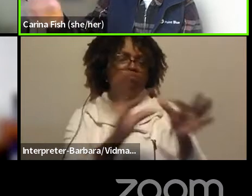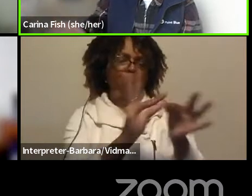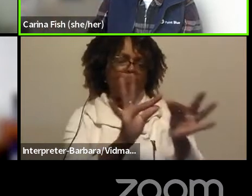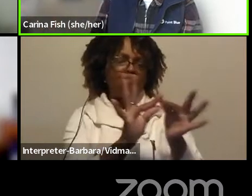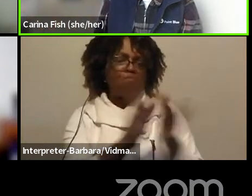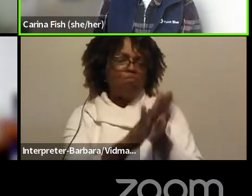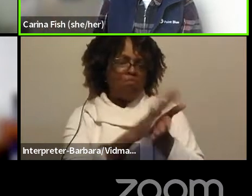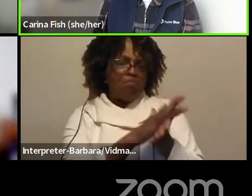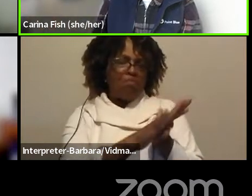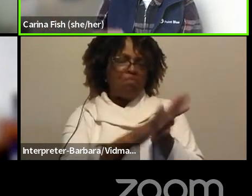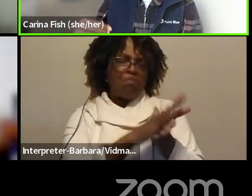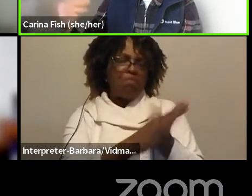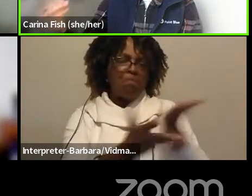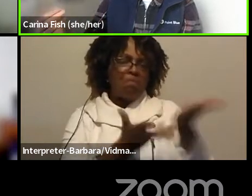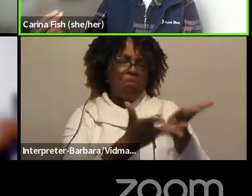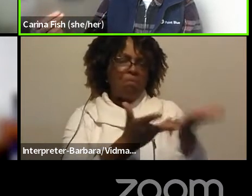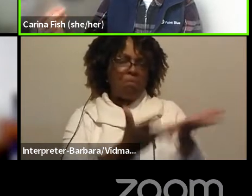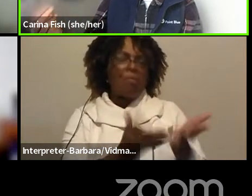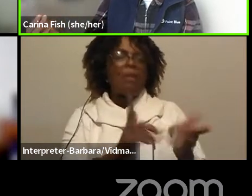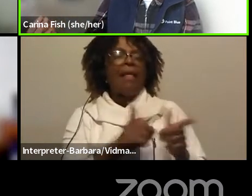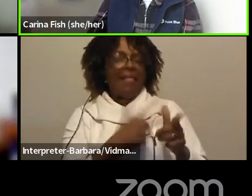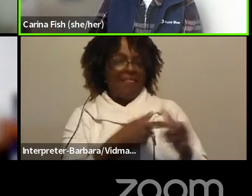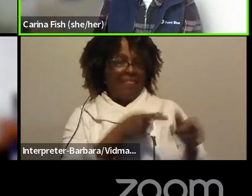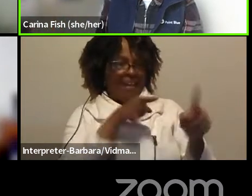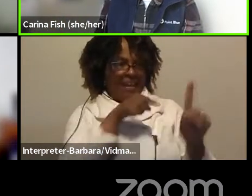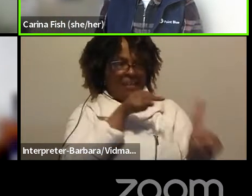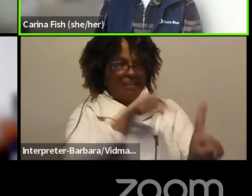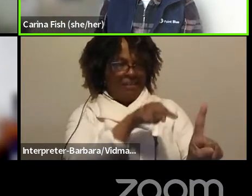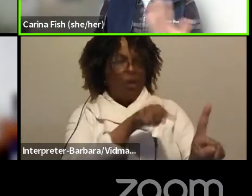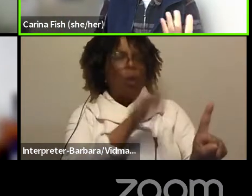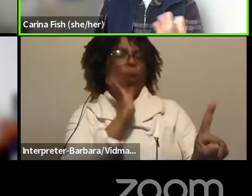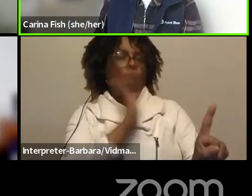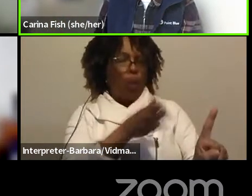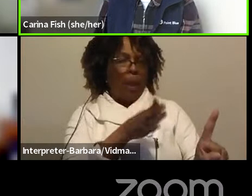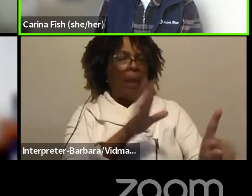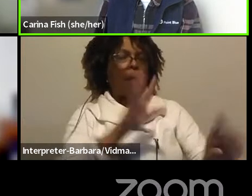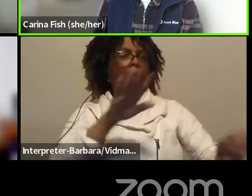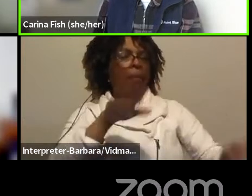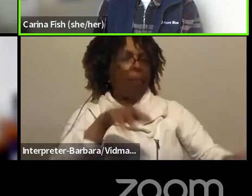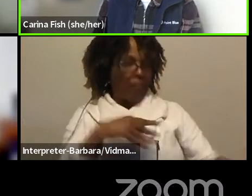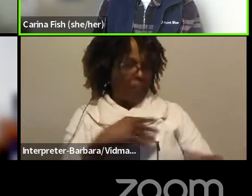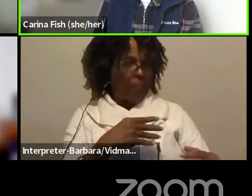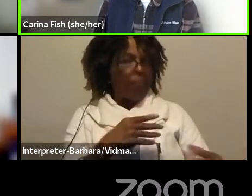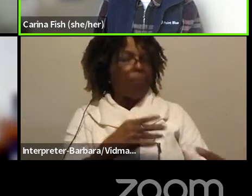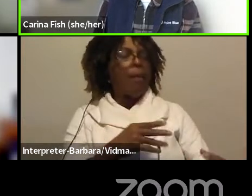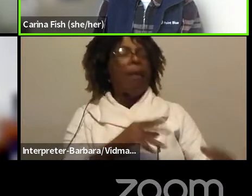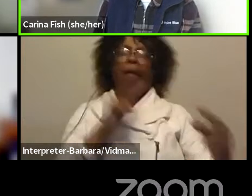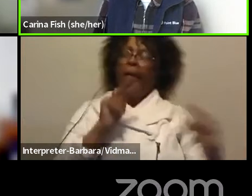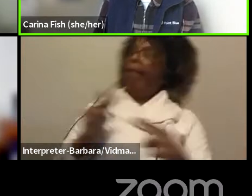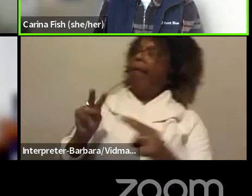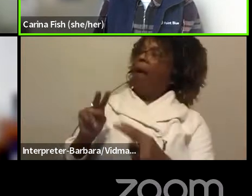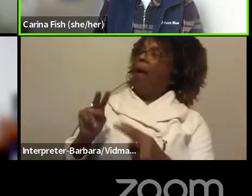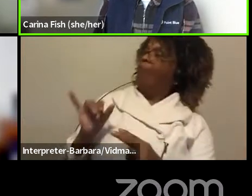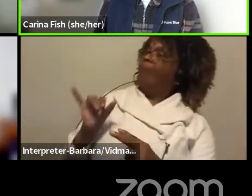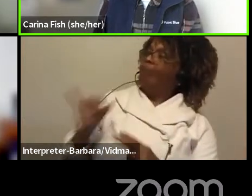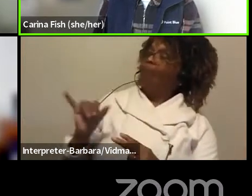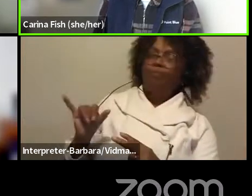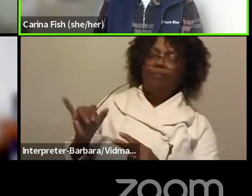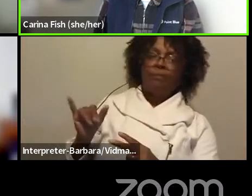what you want, which is for them to address something a little bit differently. So I'll give an example. There was a workshop for my